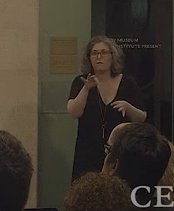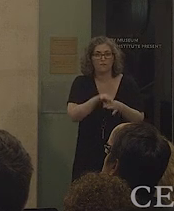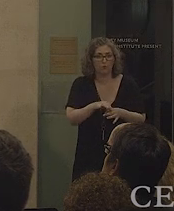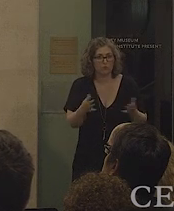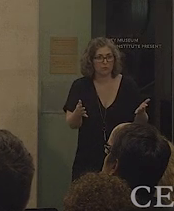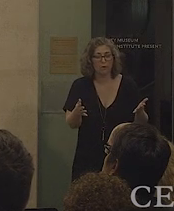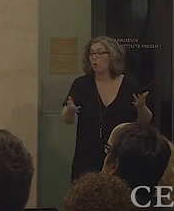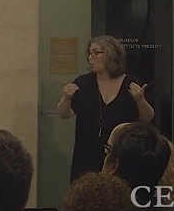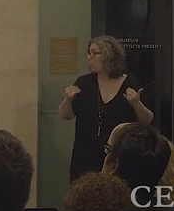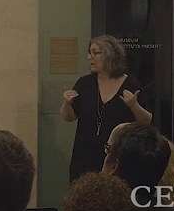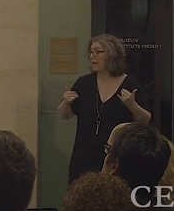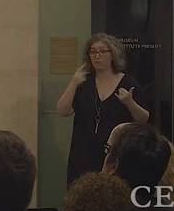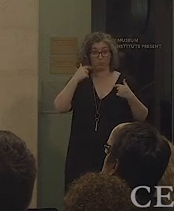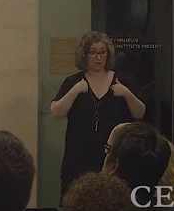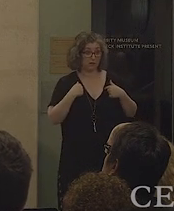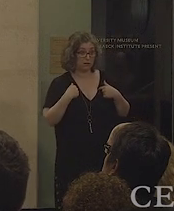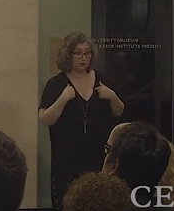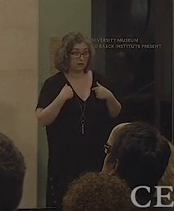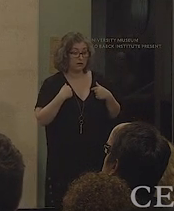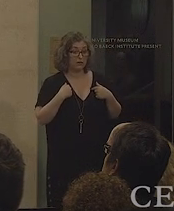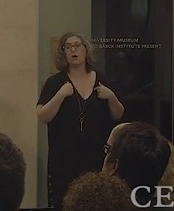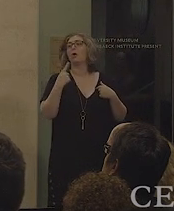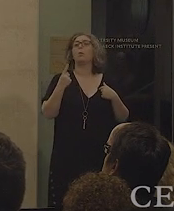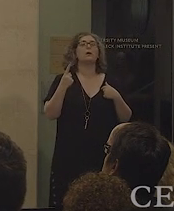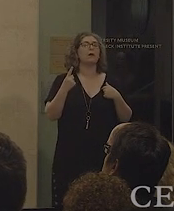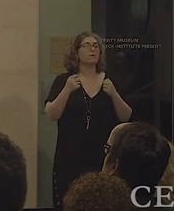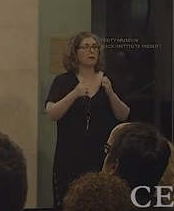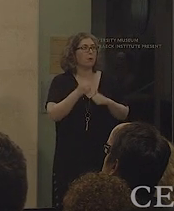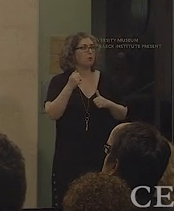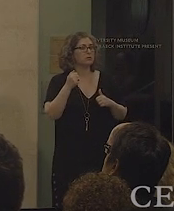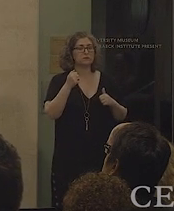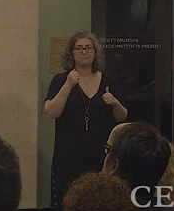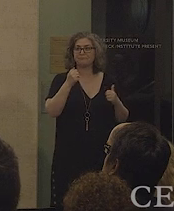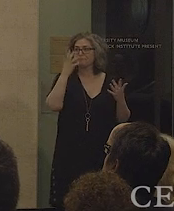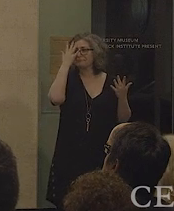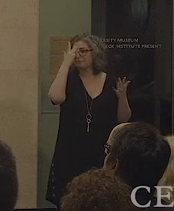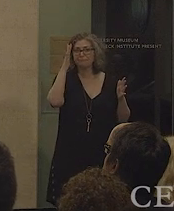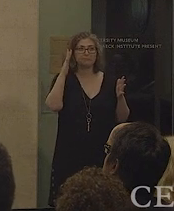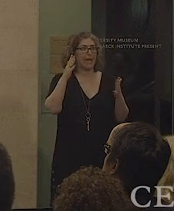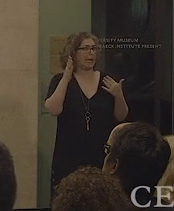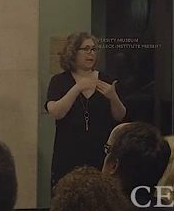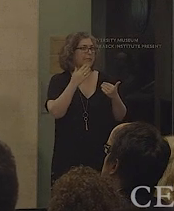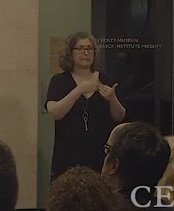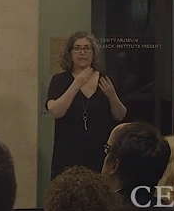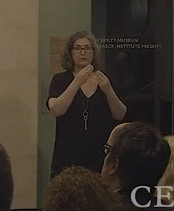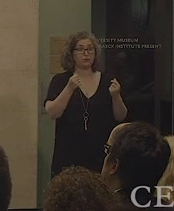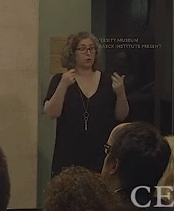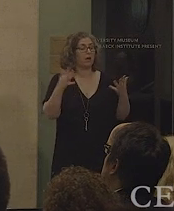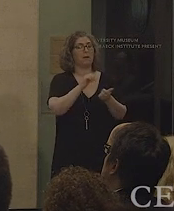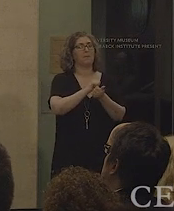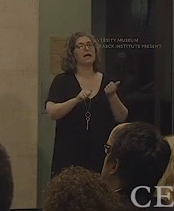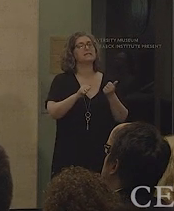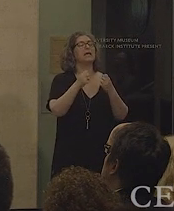now, to me, one of the most sensible, no-brainer things to do would be to pass a